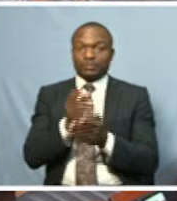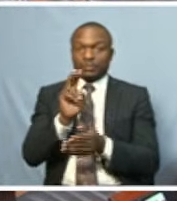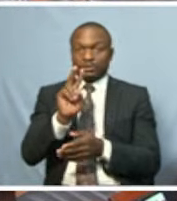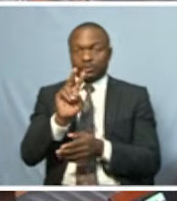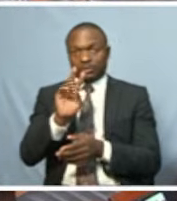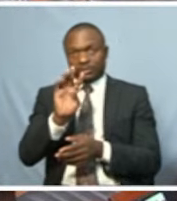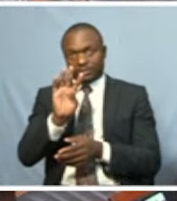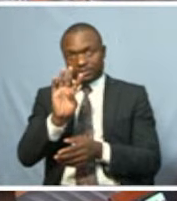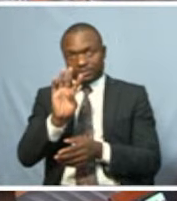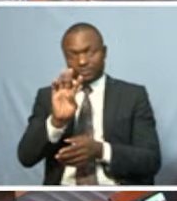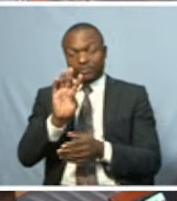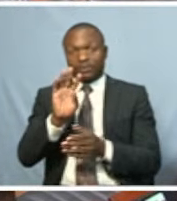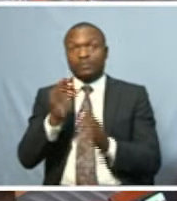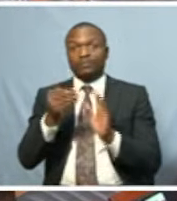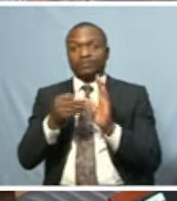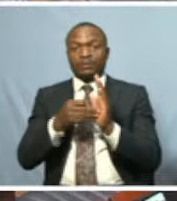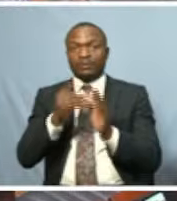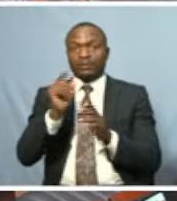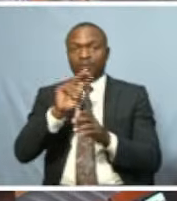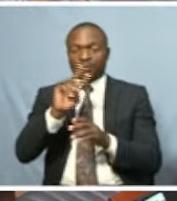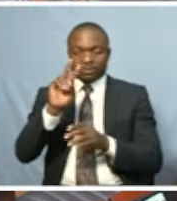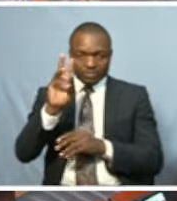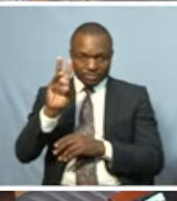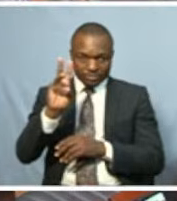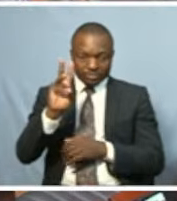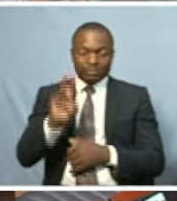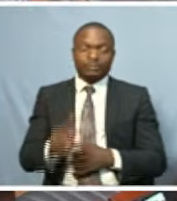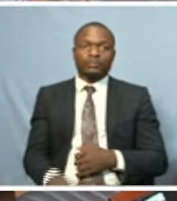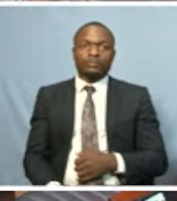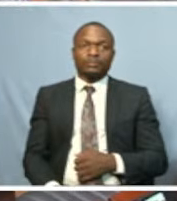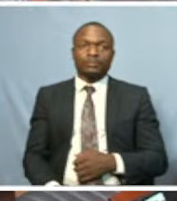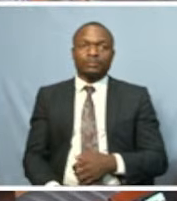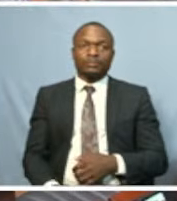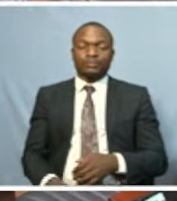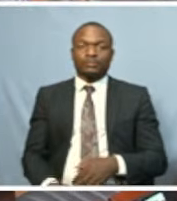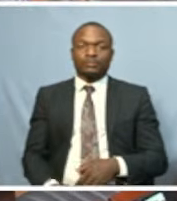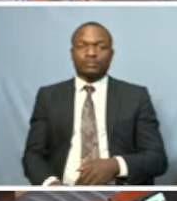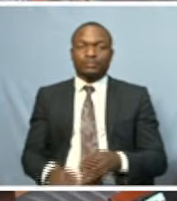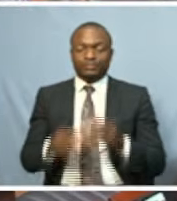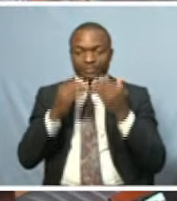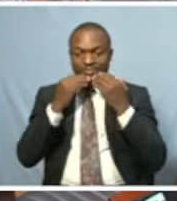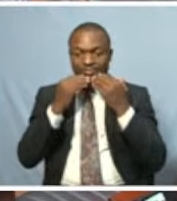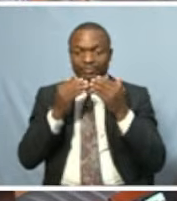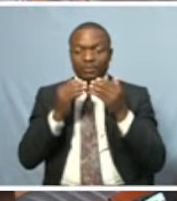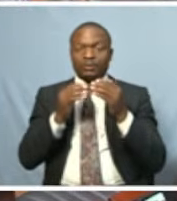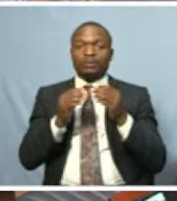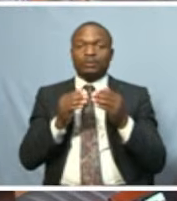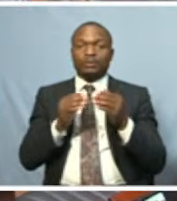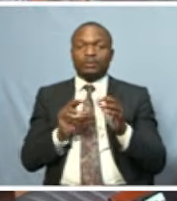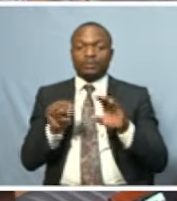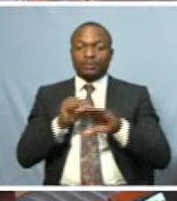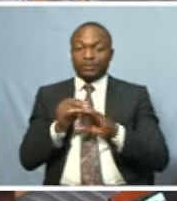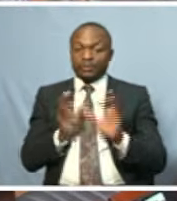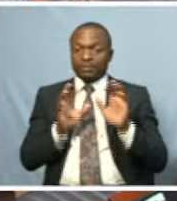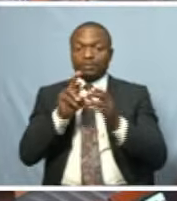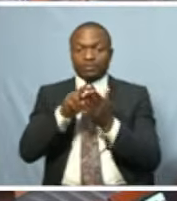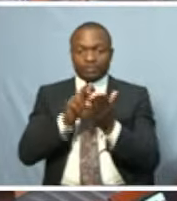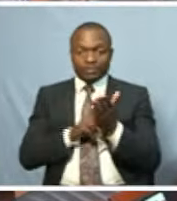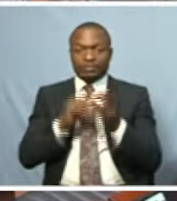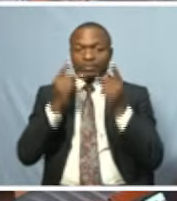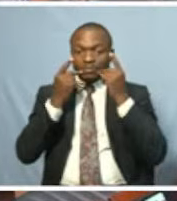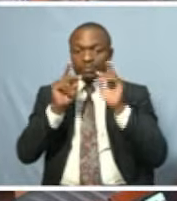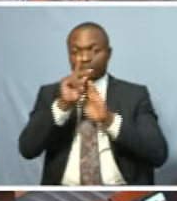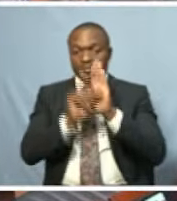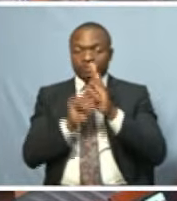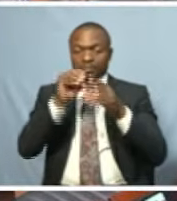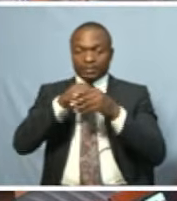February 2026, that the thanks over this assembly be recorded for the exposition of public policy contained